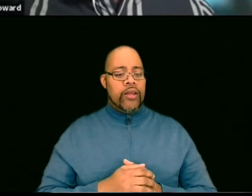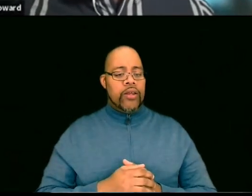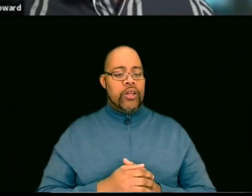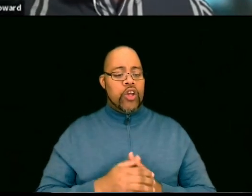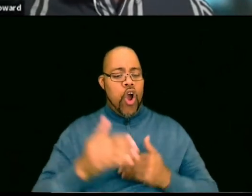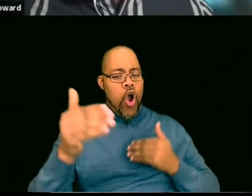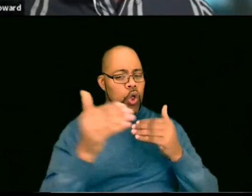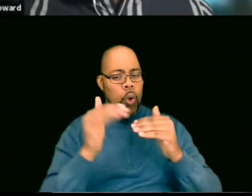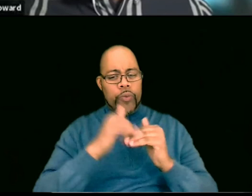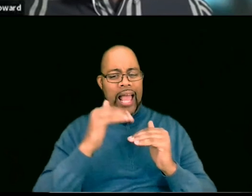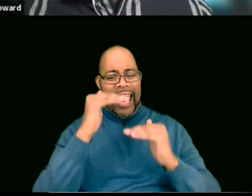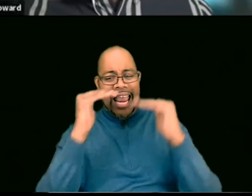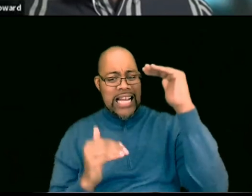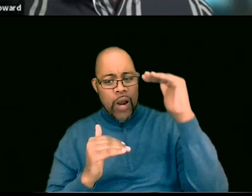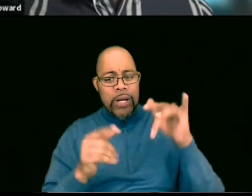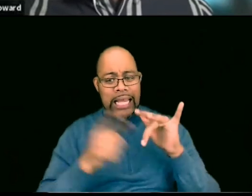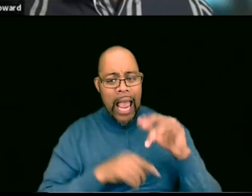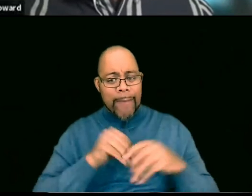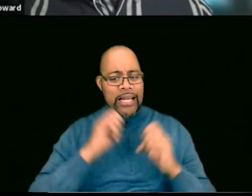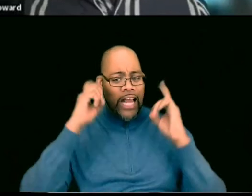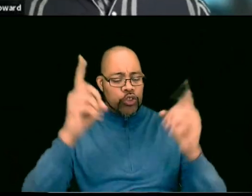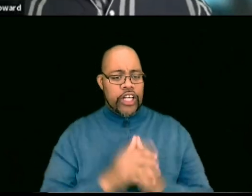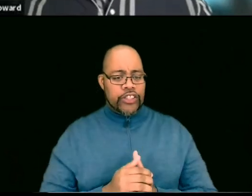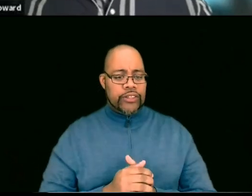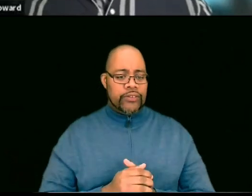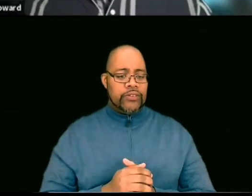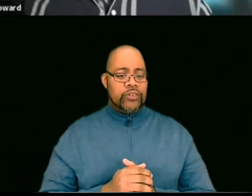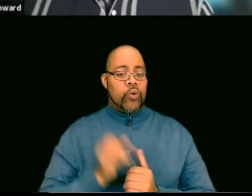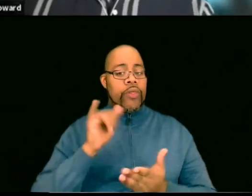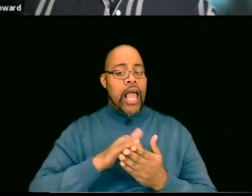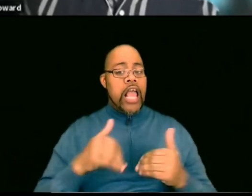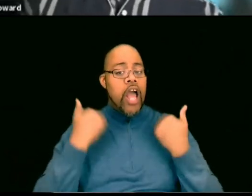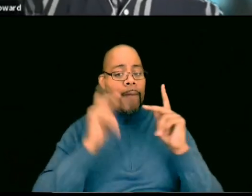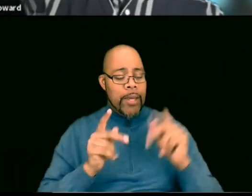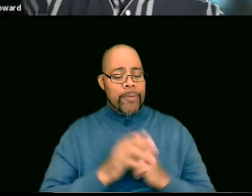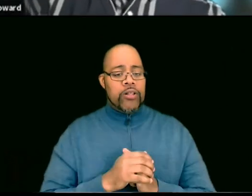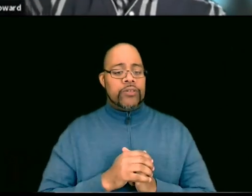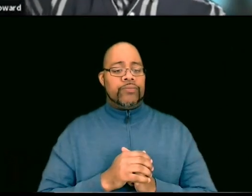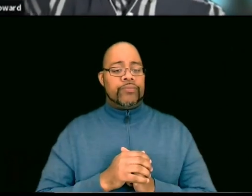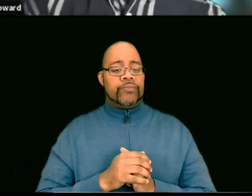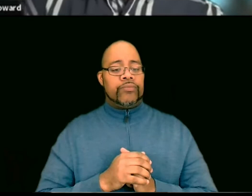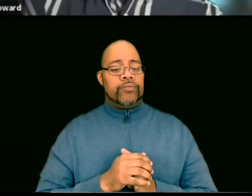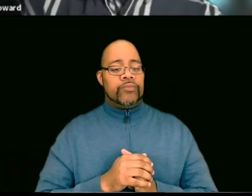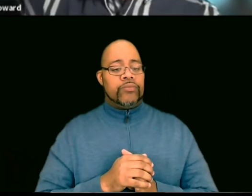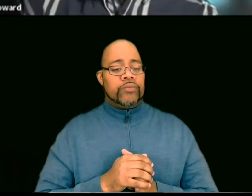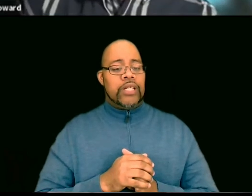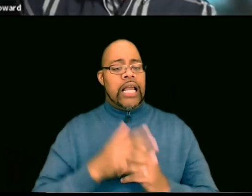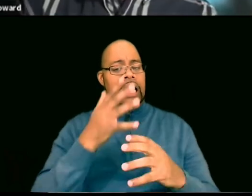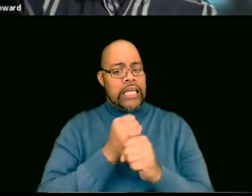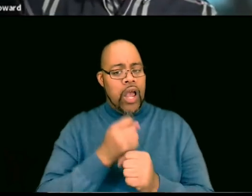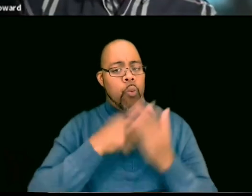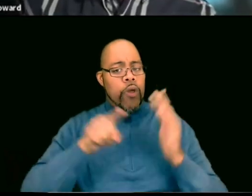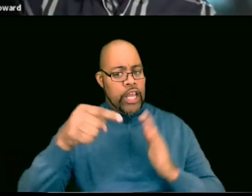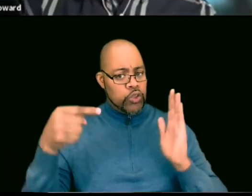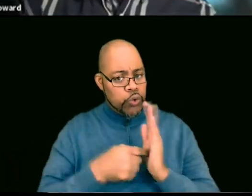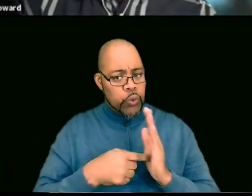these inequity gaps in education so that young people are gotten